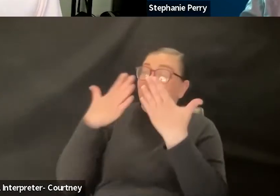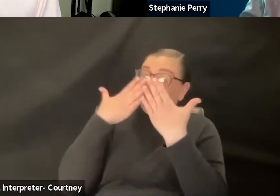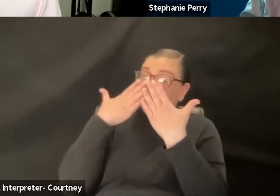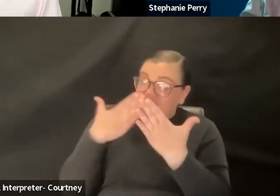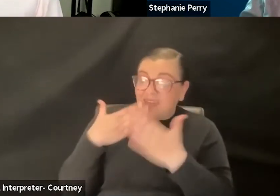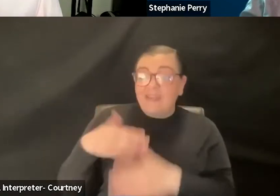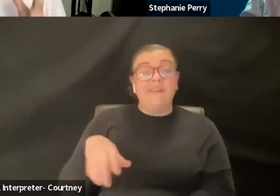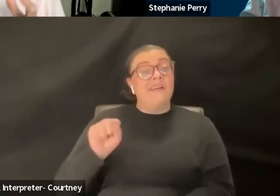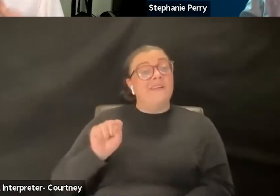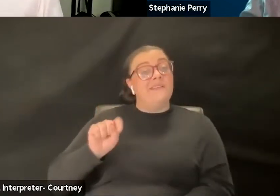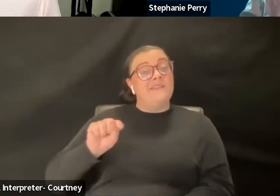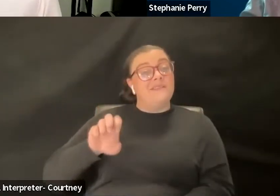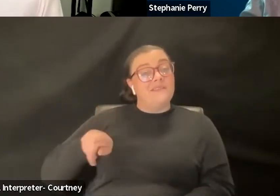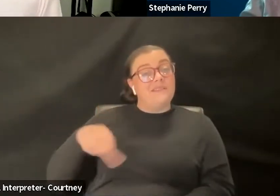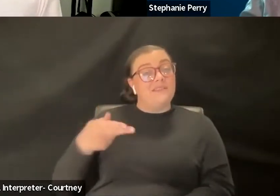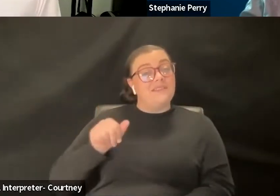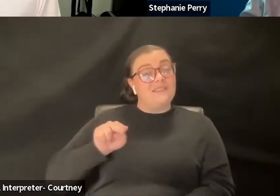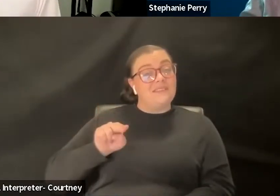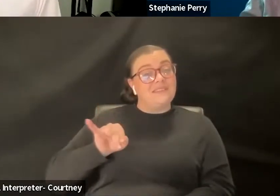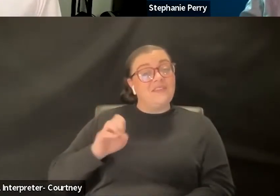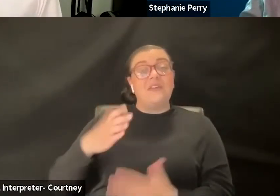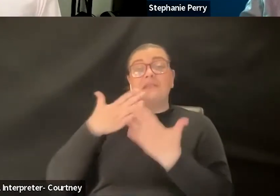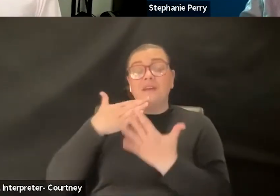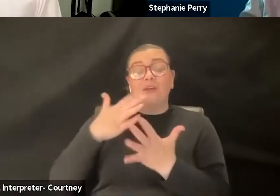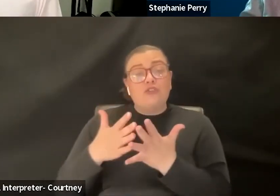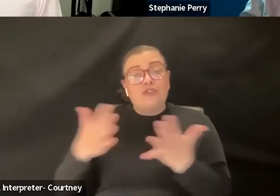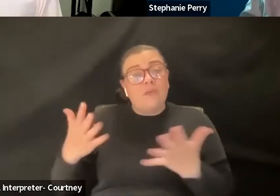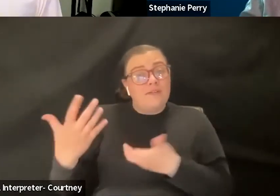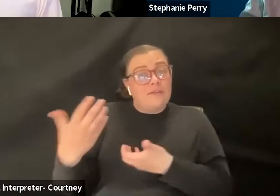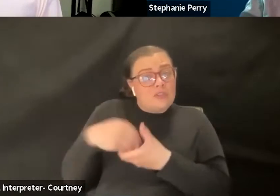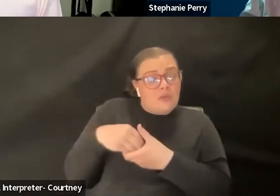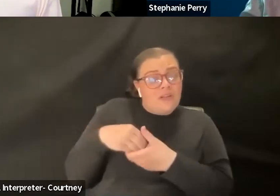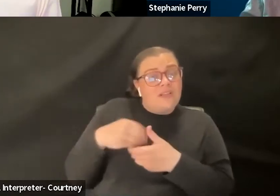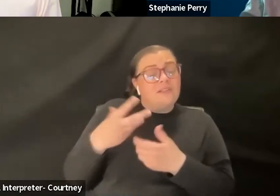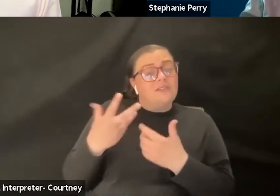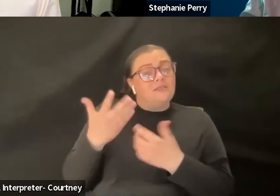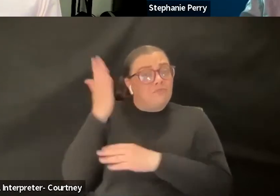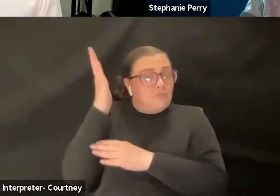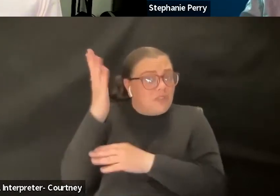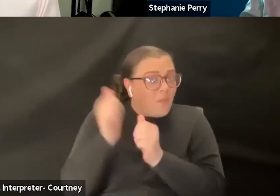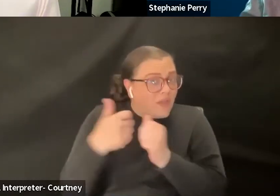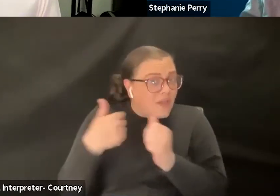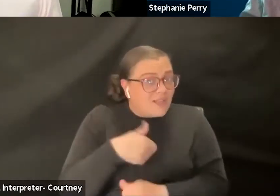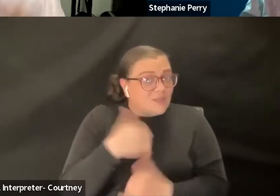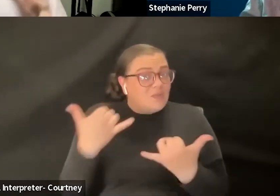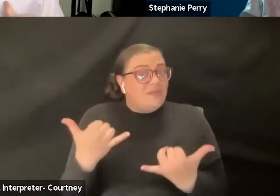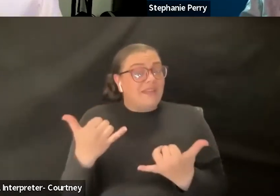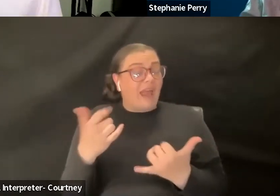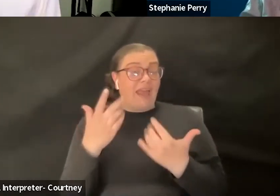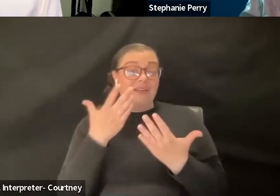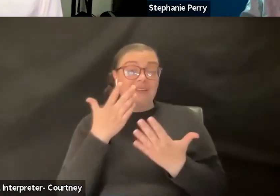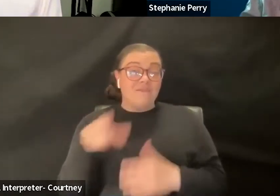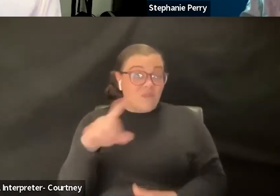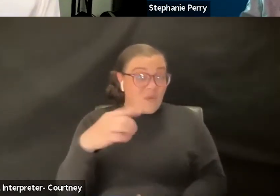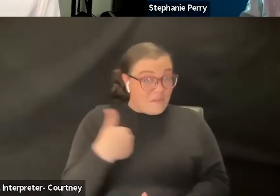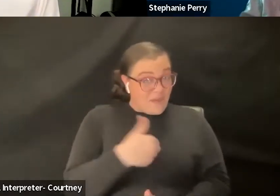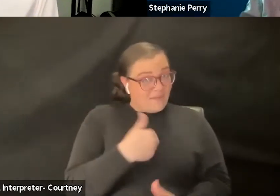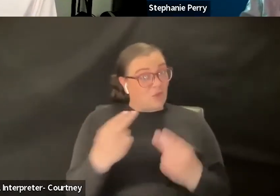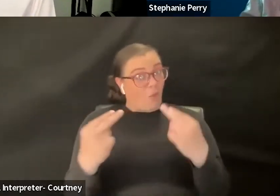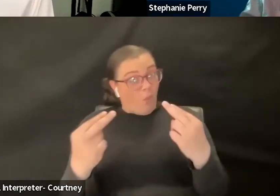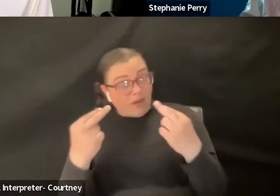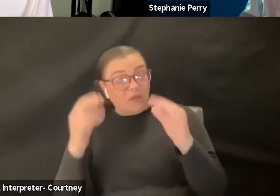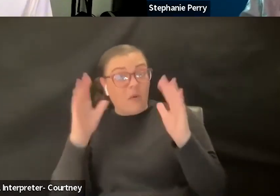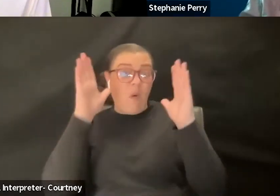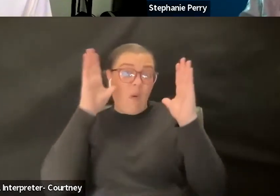today. And to all of the members and background performers watching, hopefully this has been supportive. So grateful